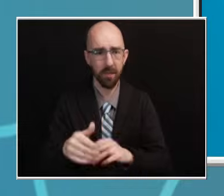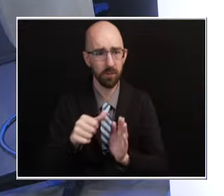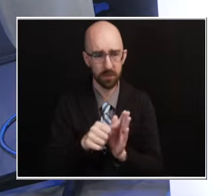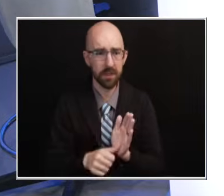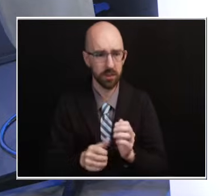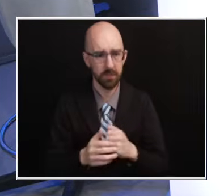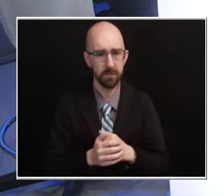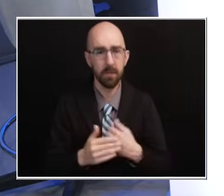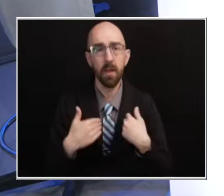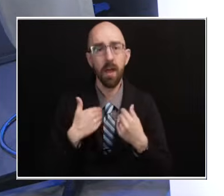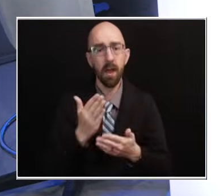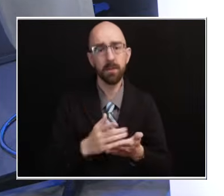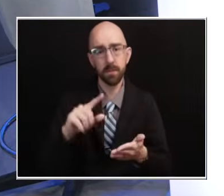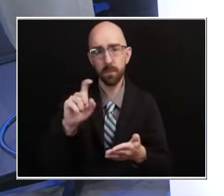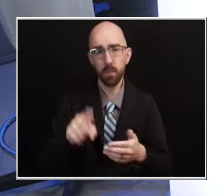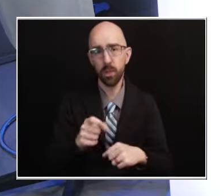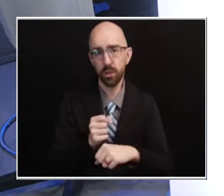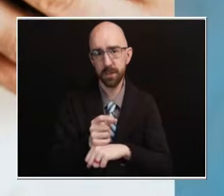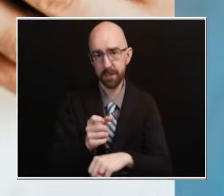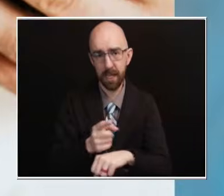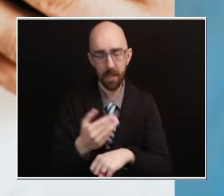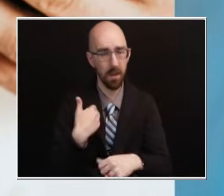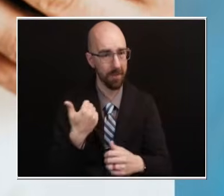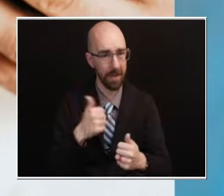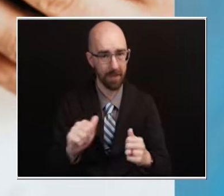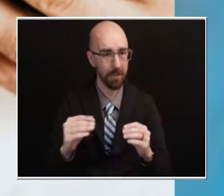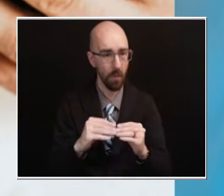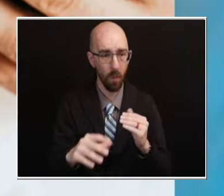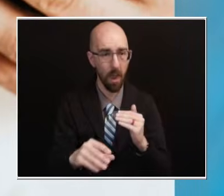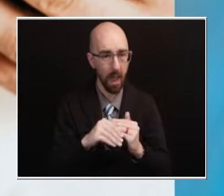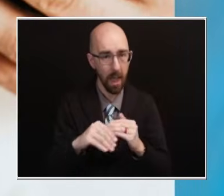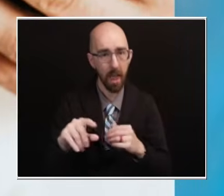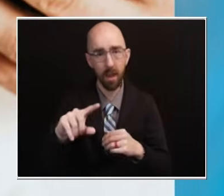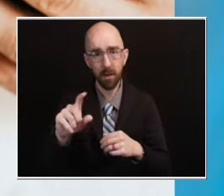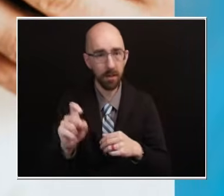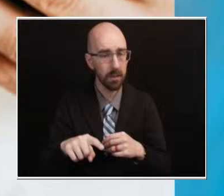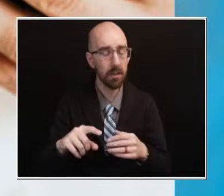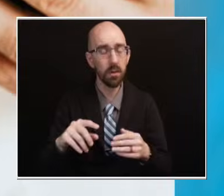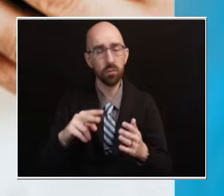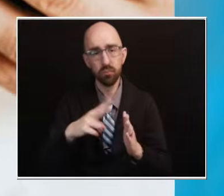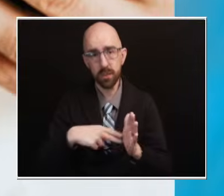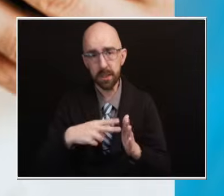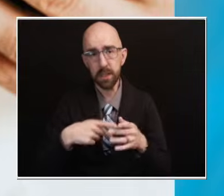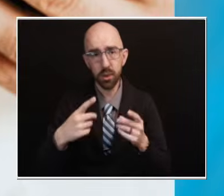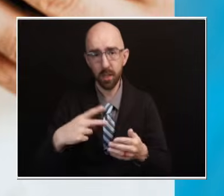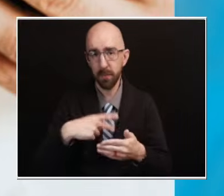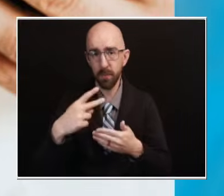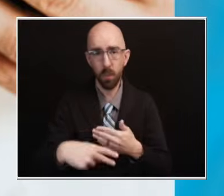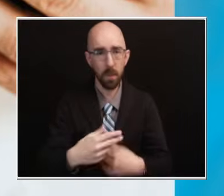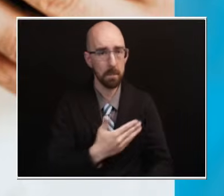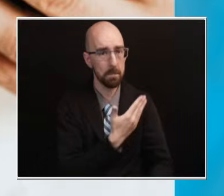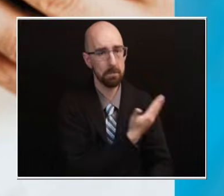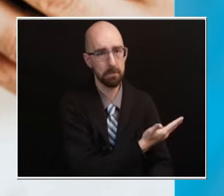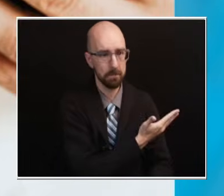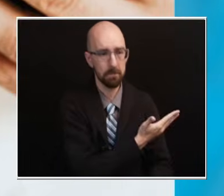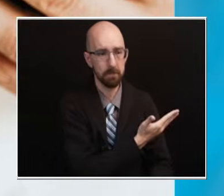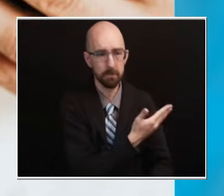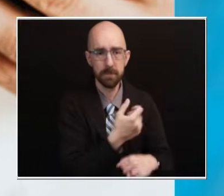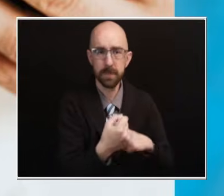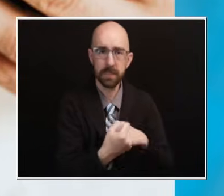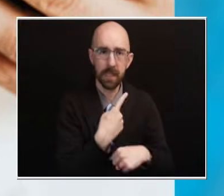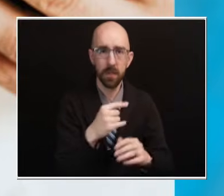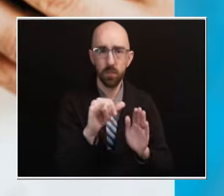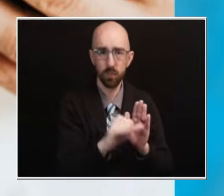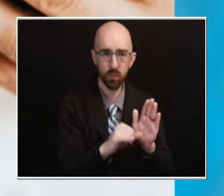questions coming in. If you have anything you would like us to ask or read aloud during our program, you can send it to us on YouTube or